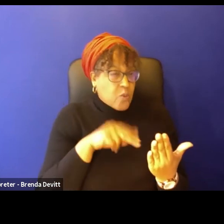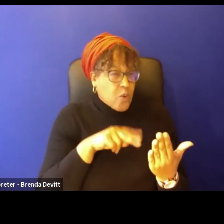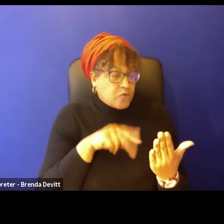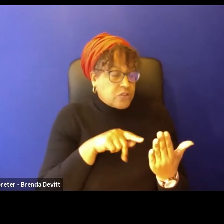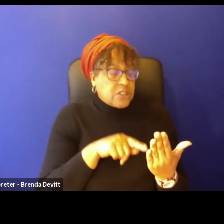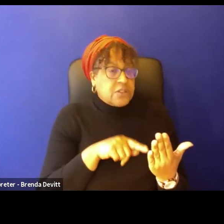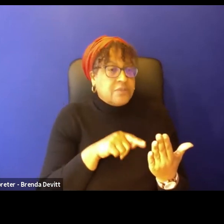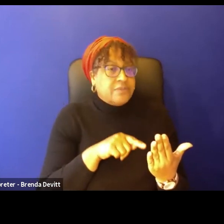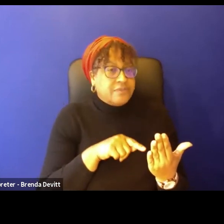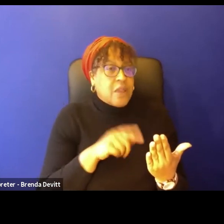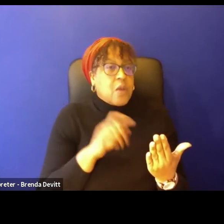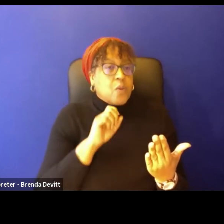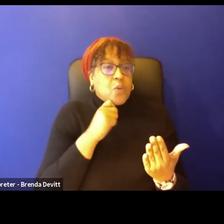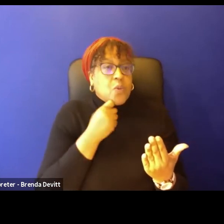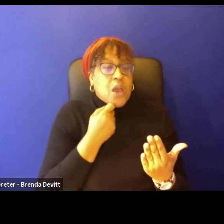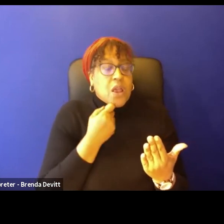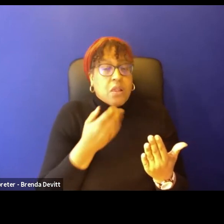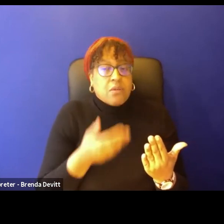presentation.